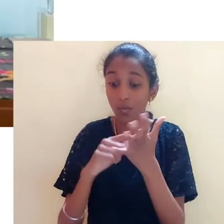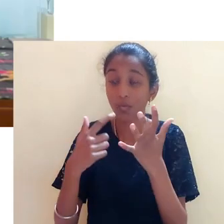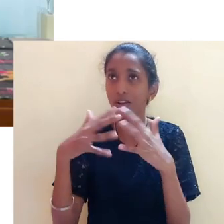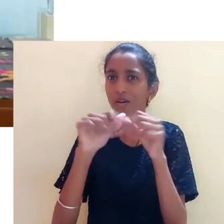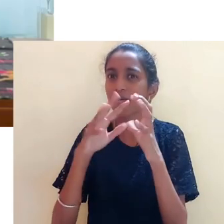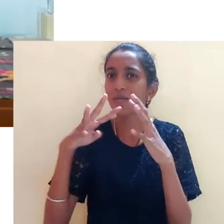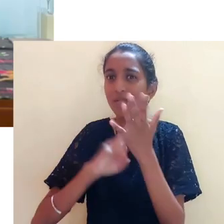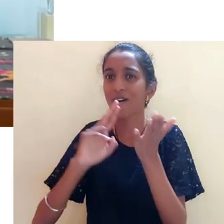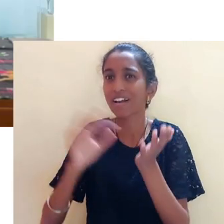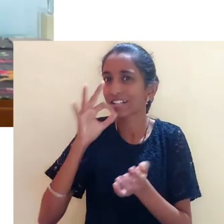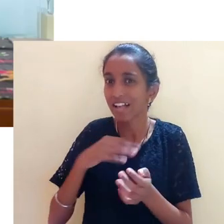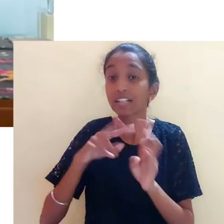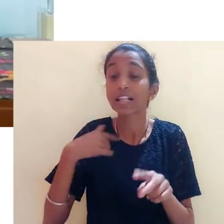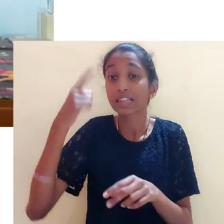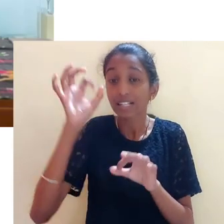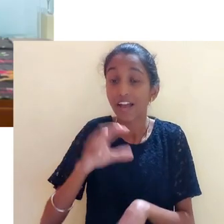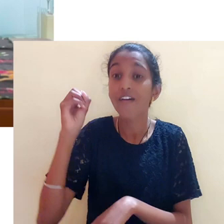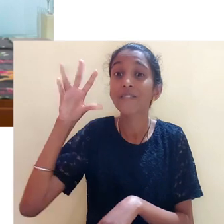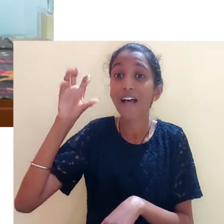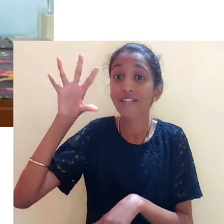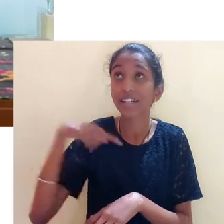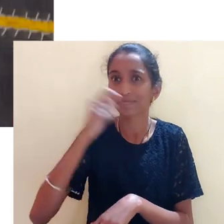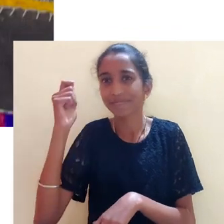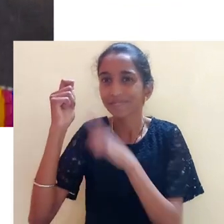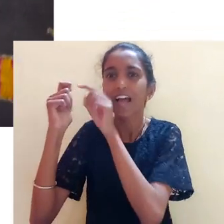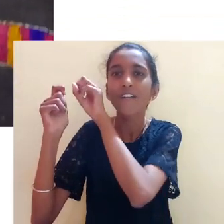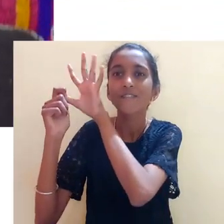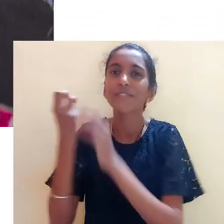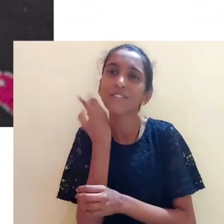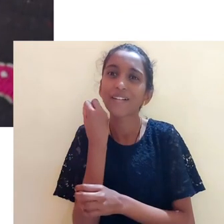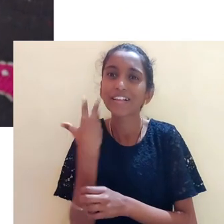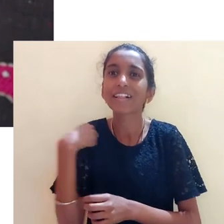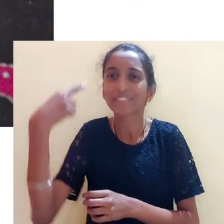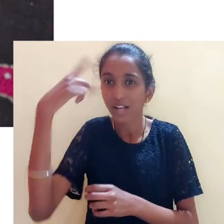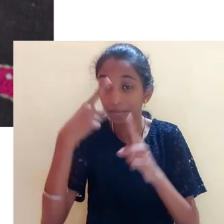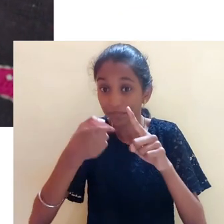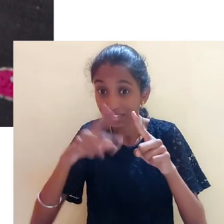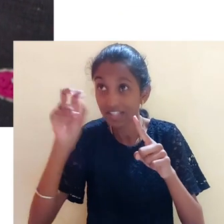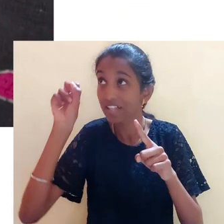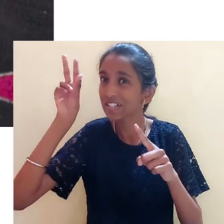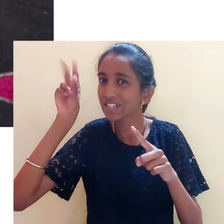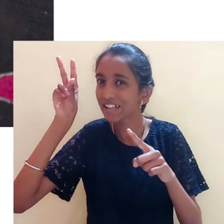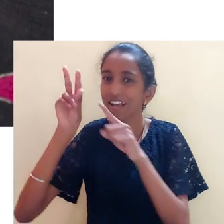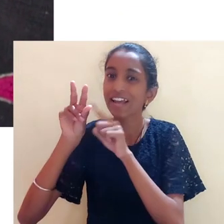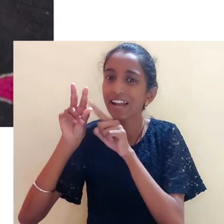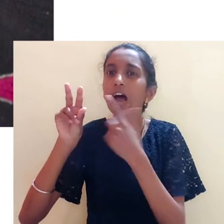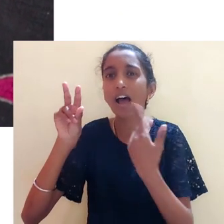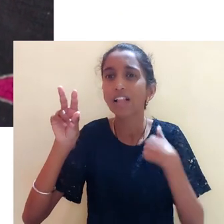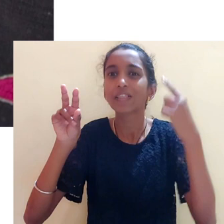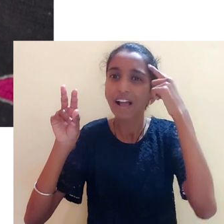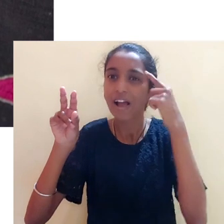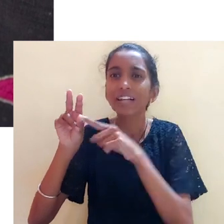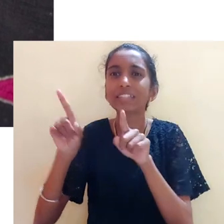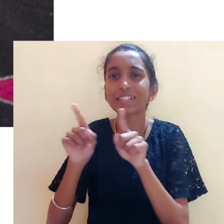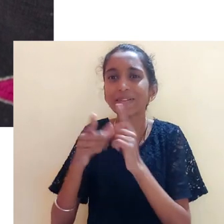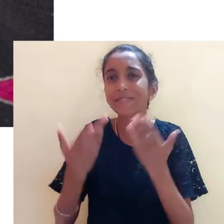because I was actually thinking this is a flower. And like if you look at that one there, right, with the like star on the top. Oh yeah. I thought that